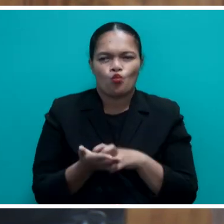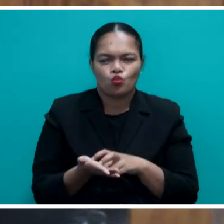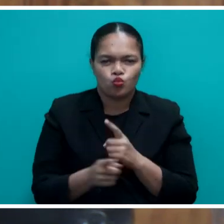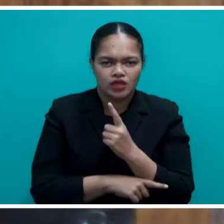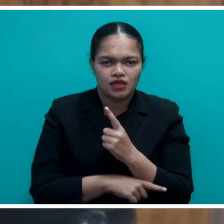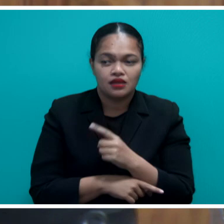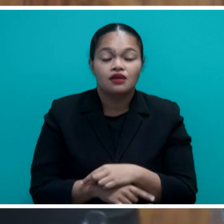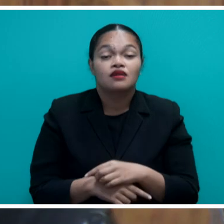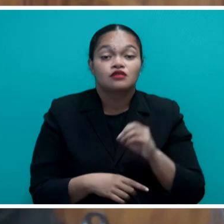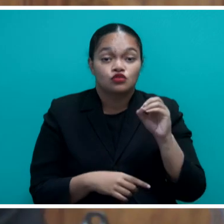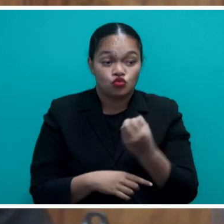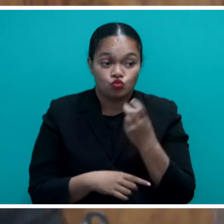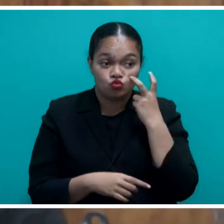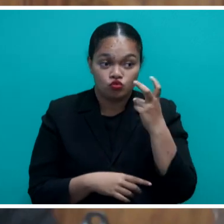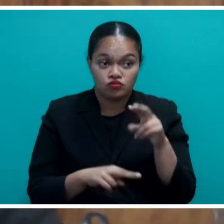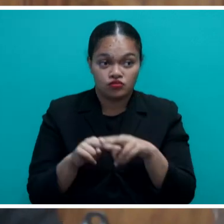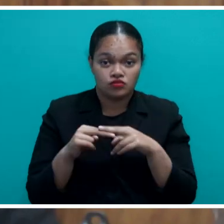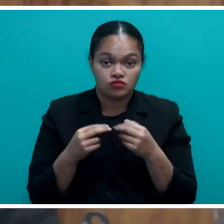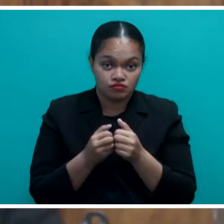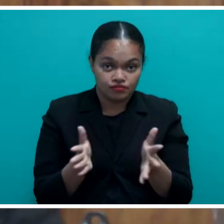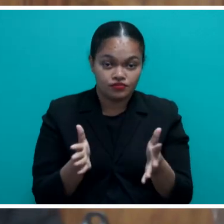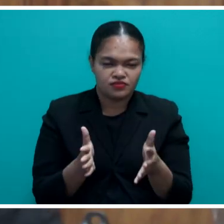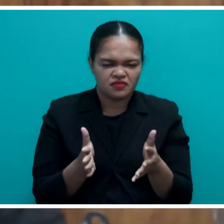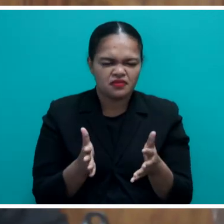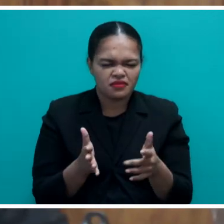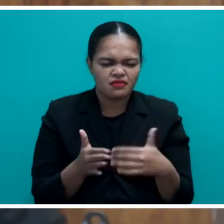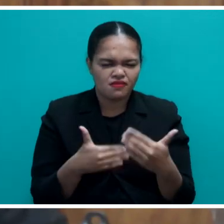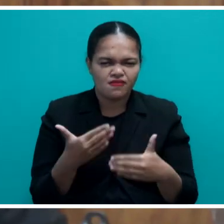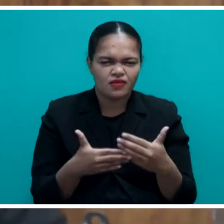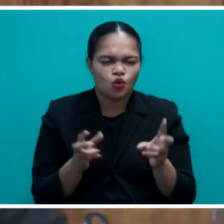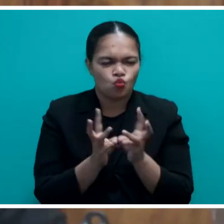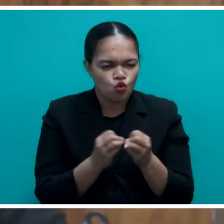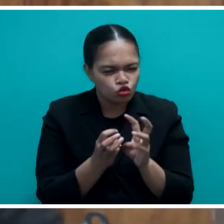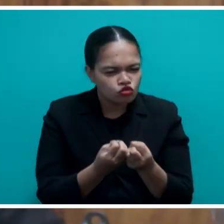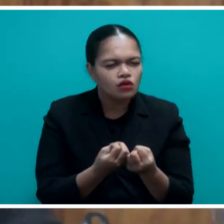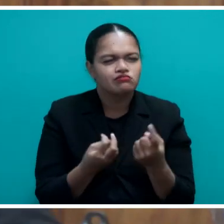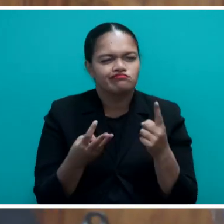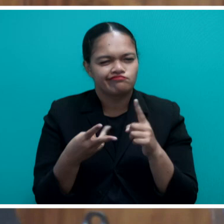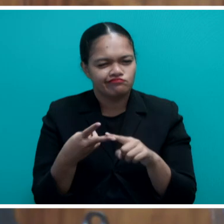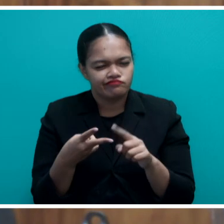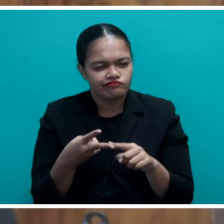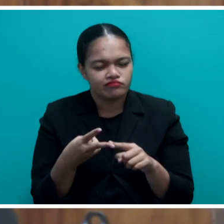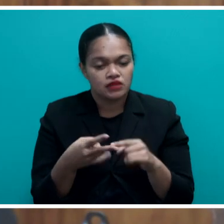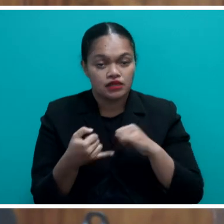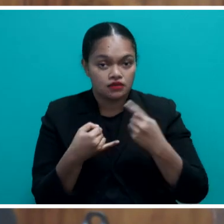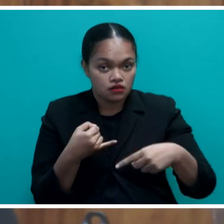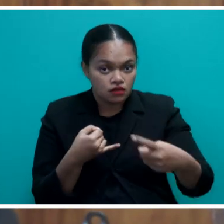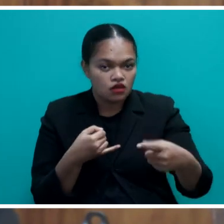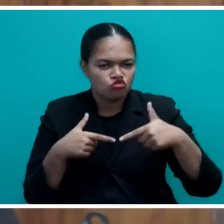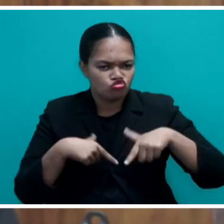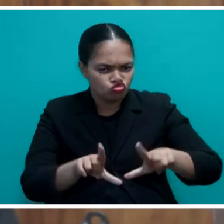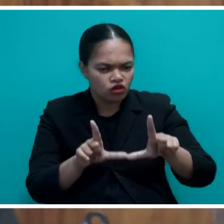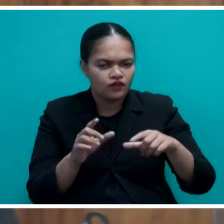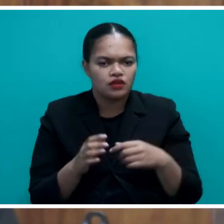Tourism Fiji will be leading a number of engagements, including workshops covering sustainability, advanced travel,